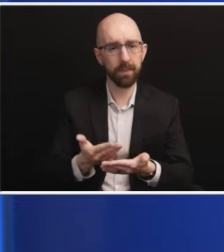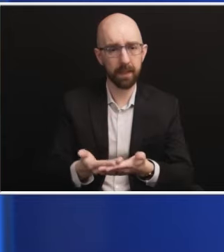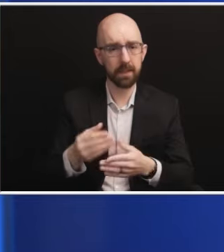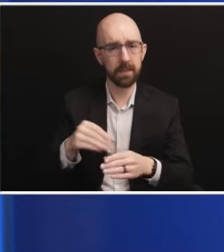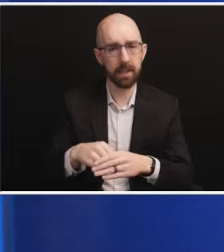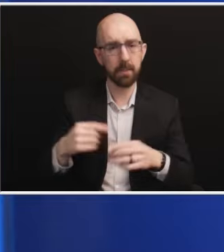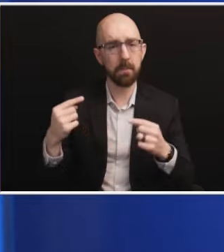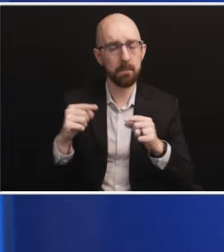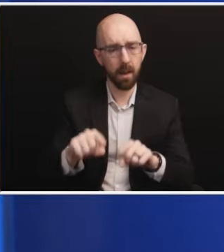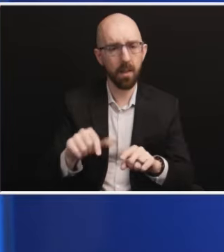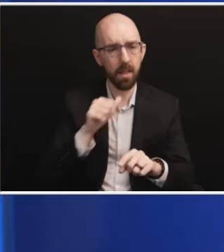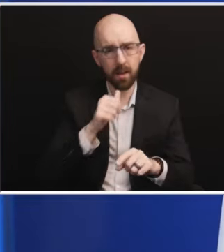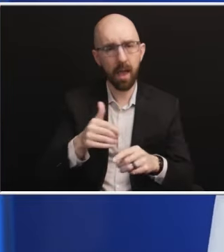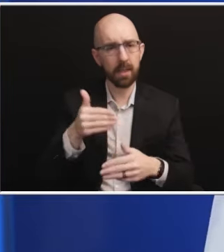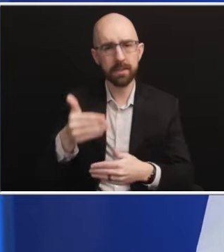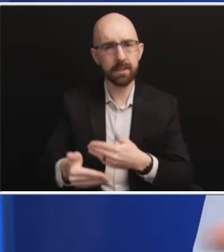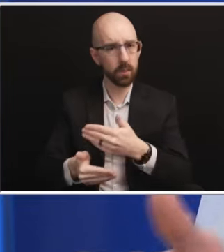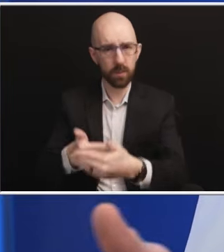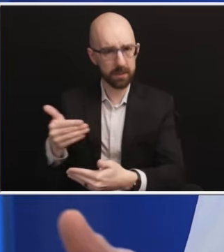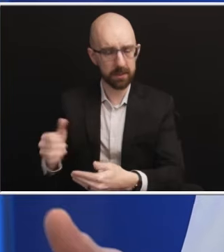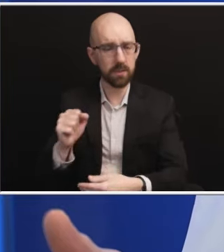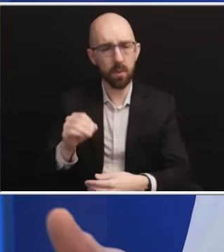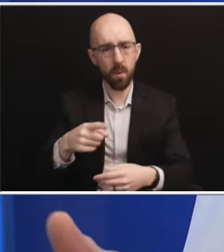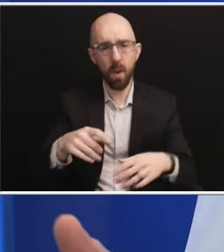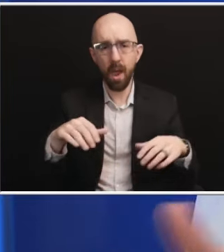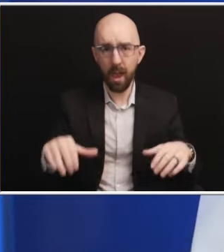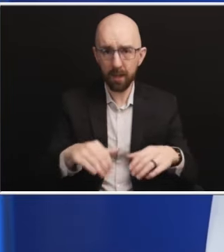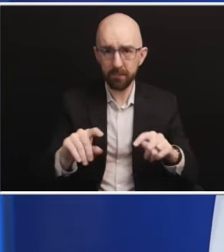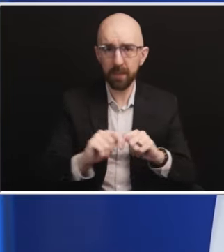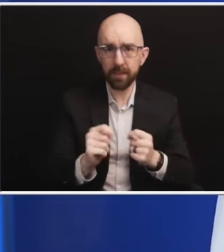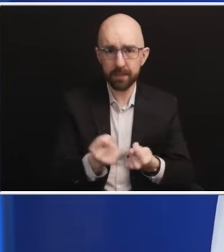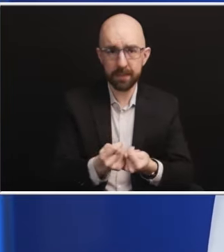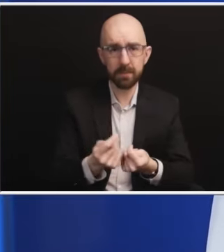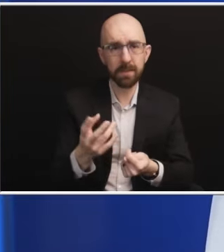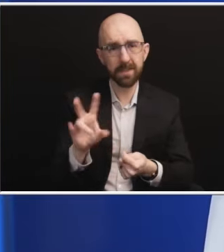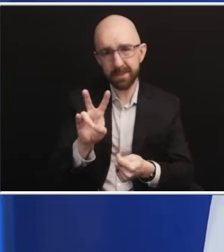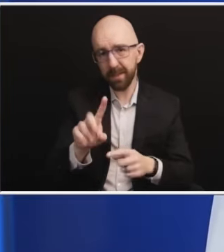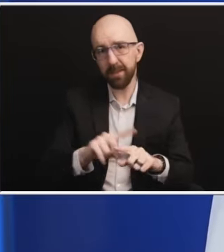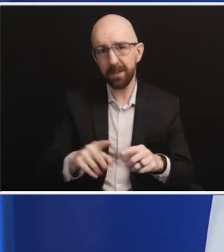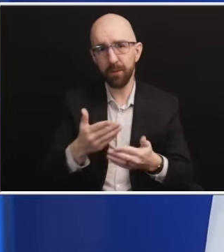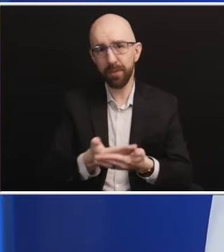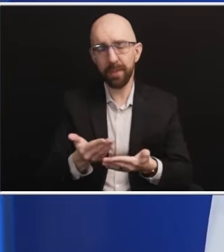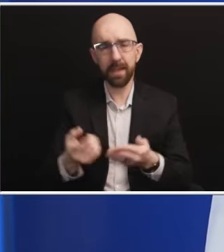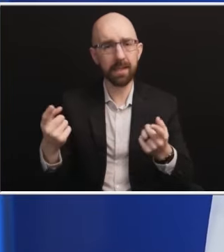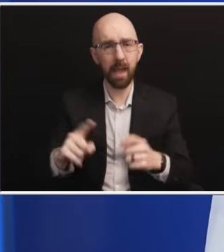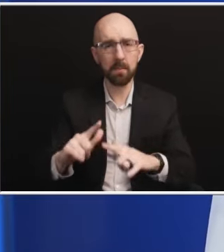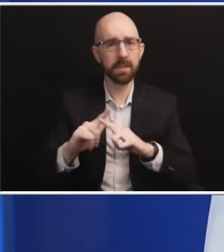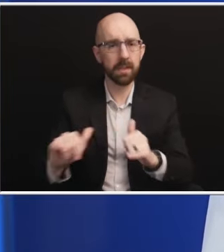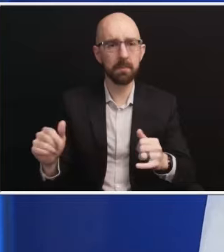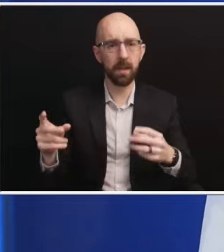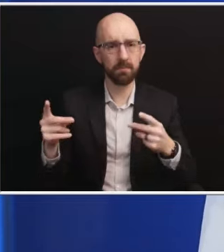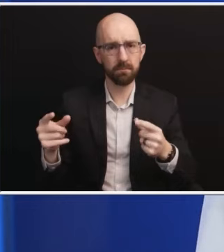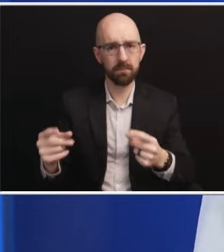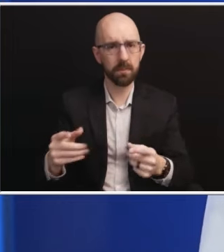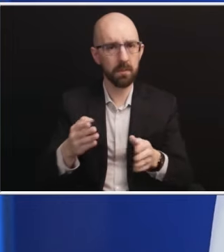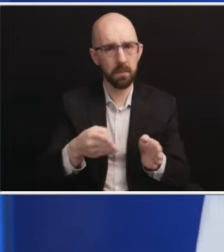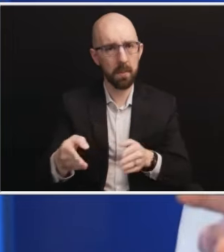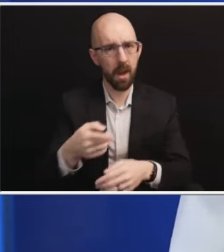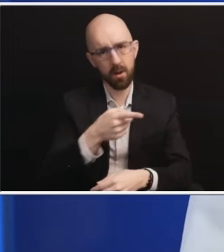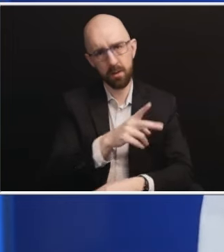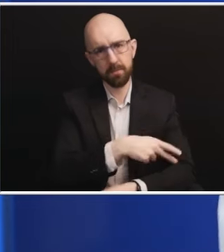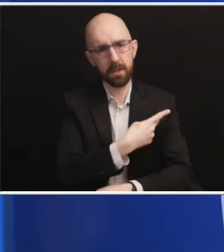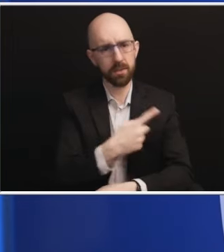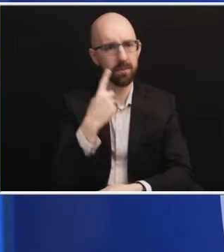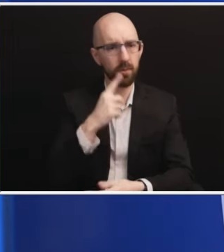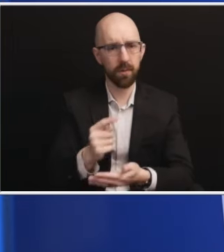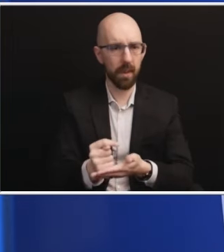in sequence. So you activate the team, and 7 different things are being done to prepare that patient for CAR T-cell therapy. And so we